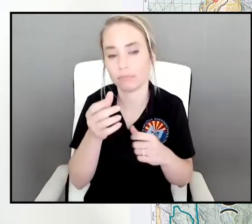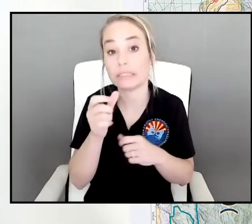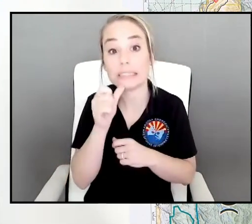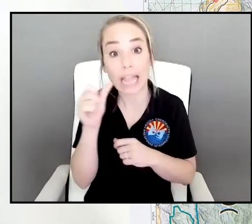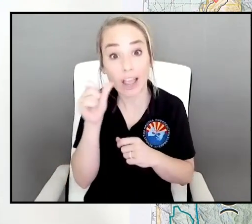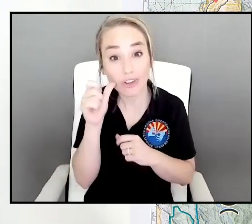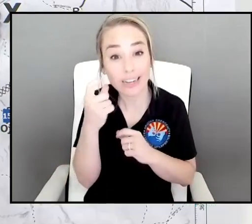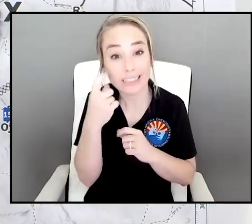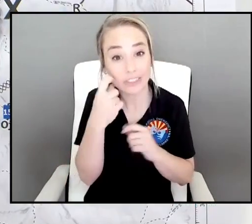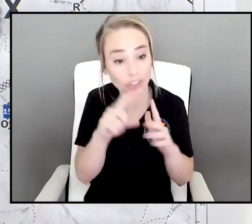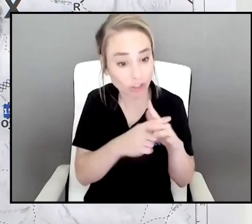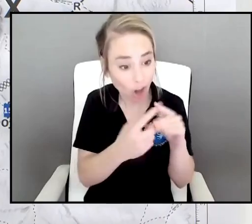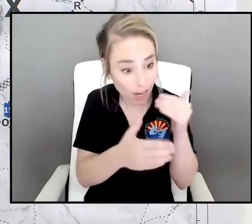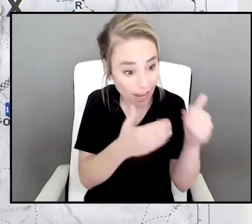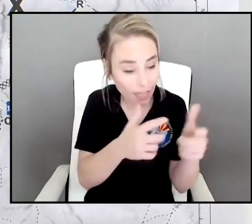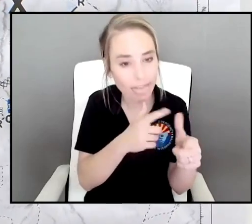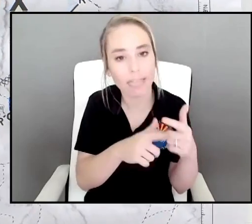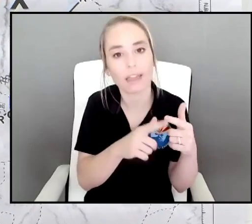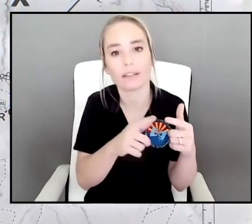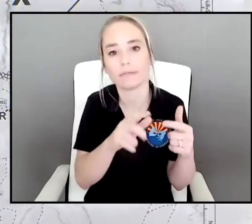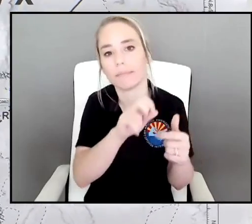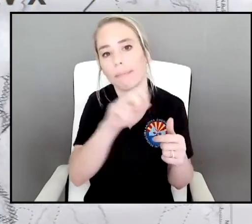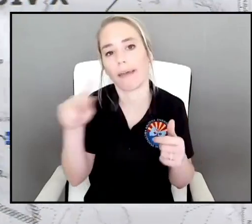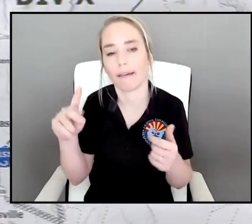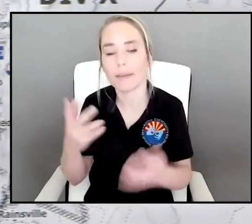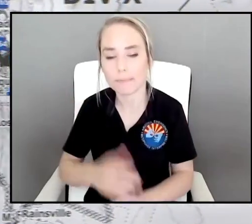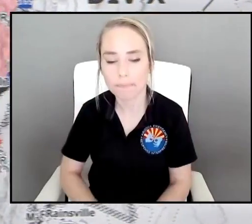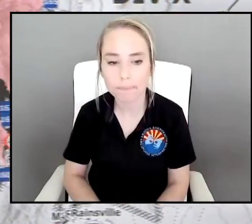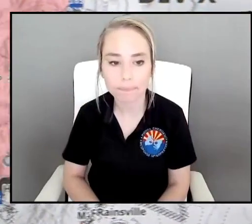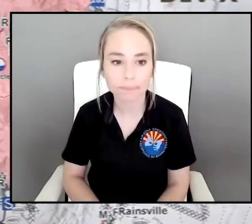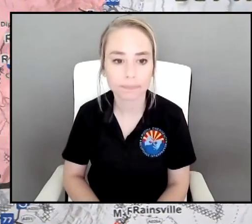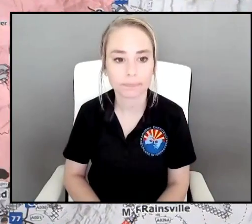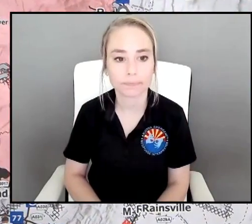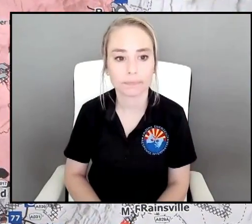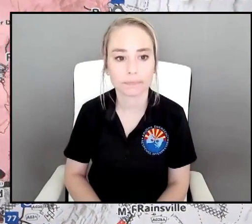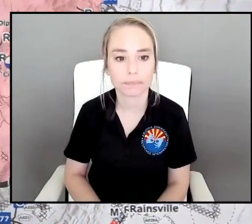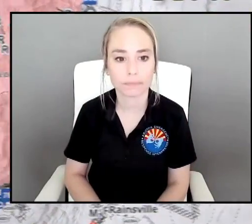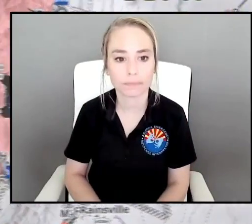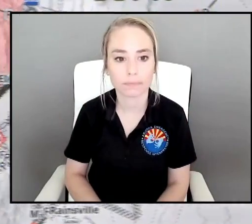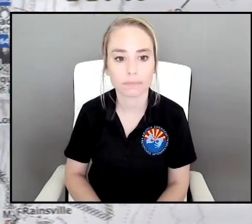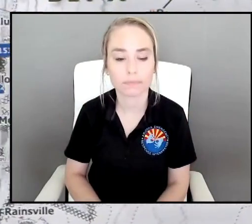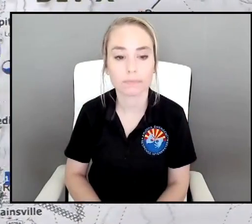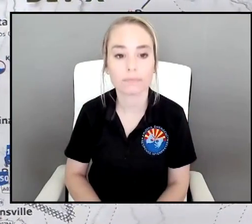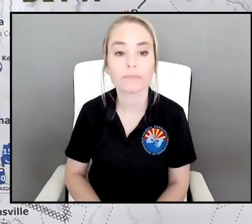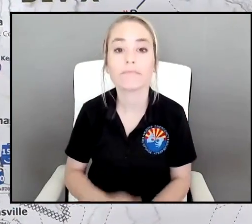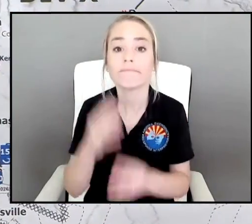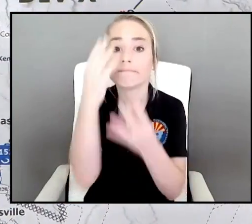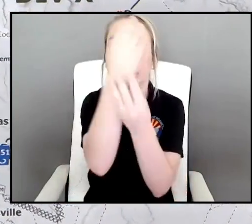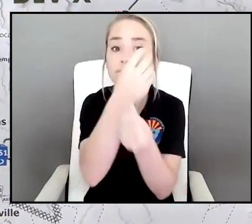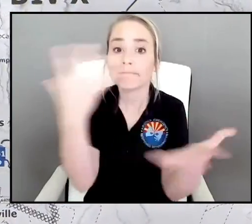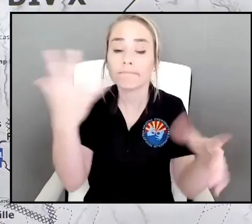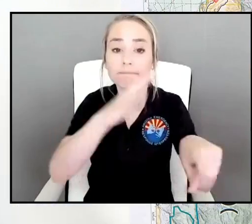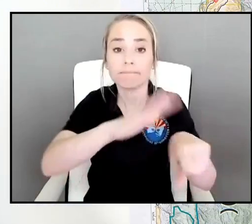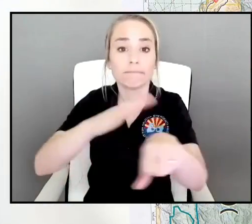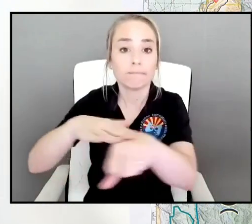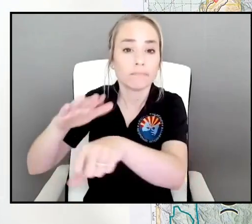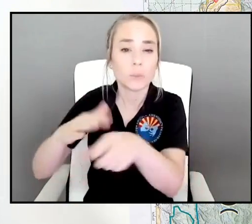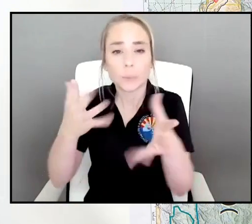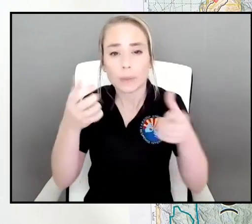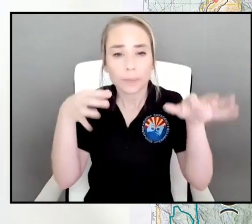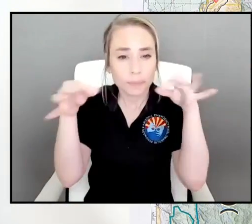ended up coming back out. So a few housekeeping items. Just wanted to talk